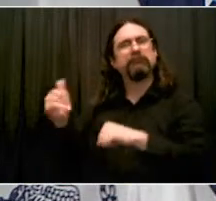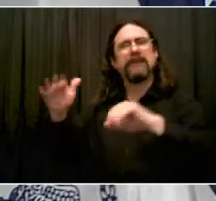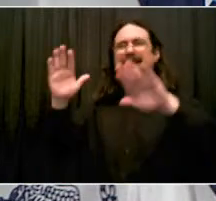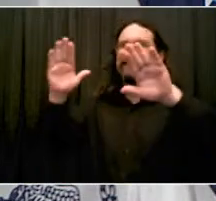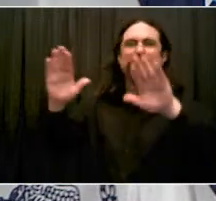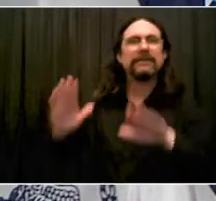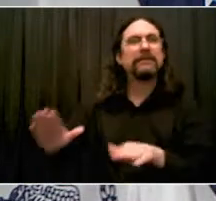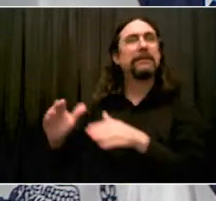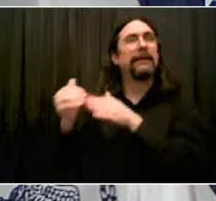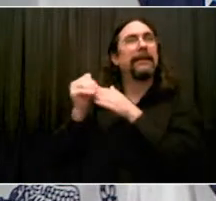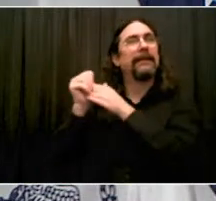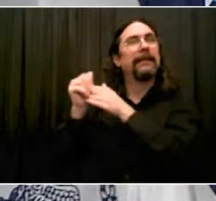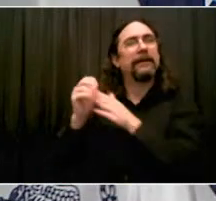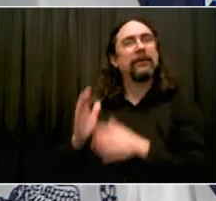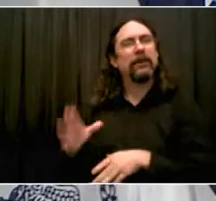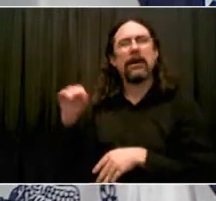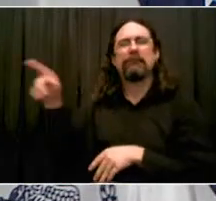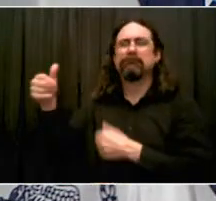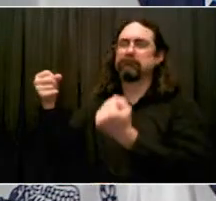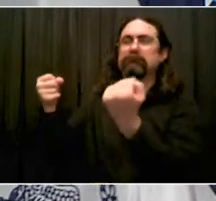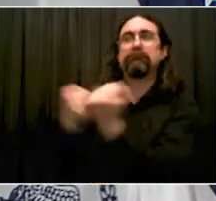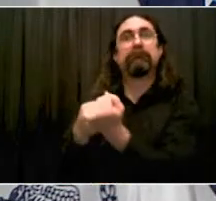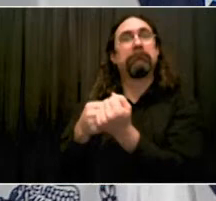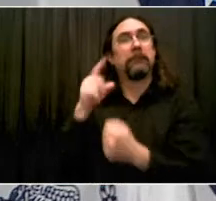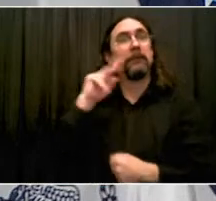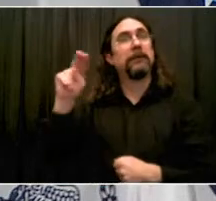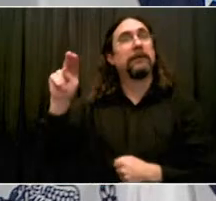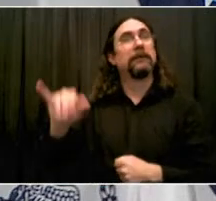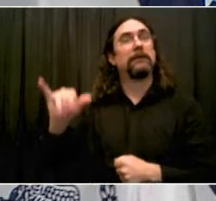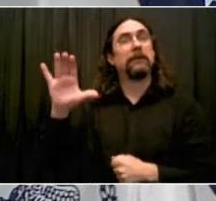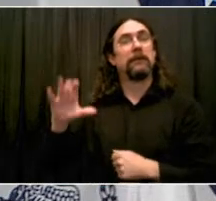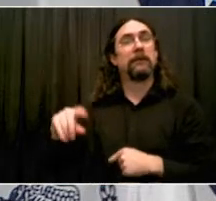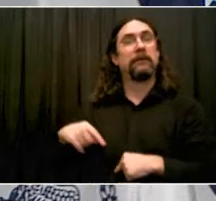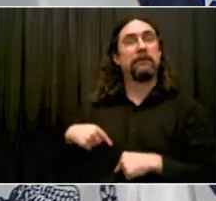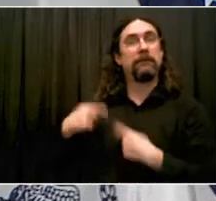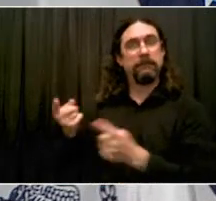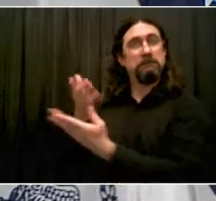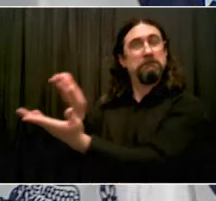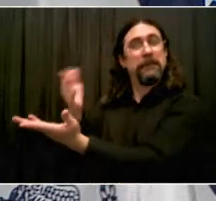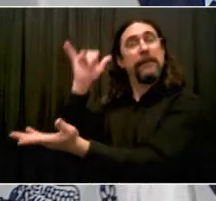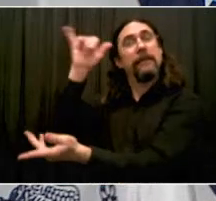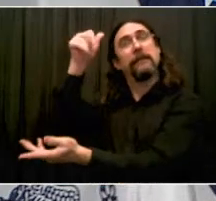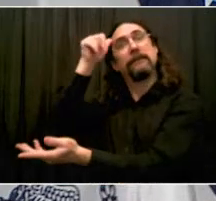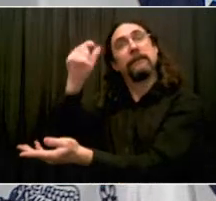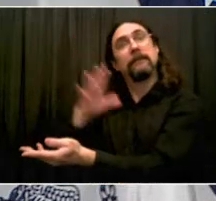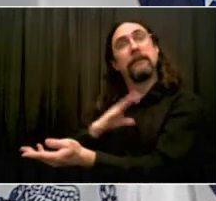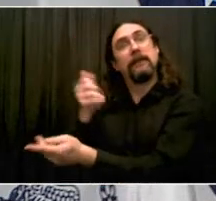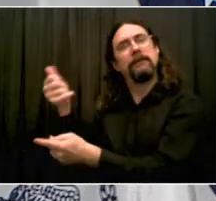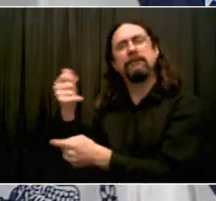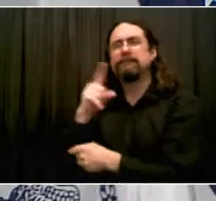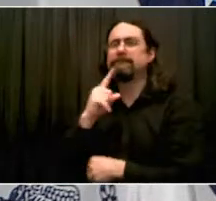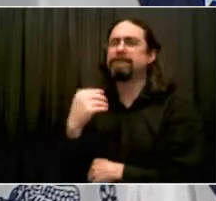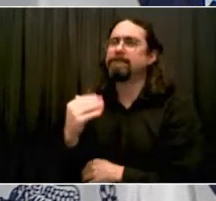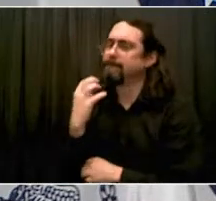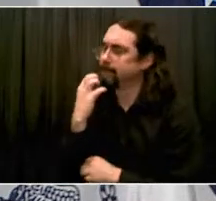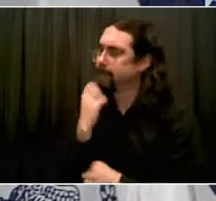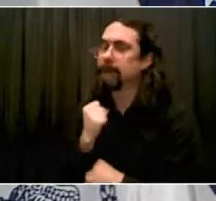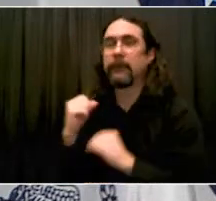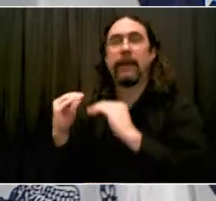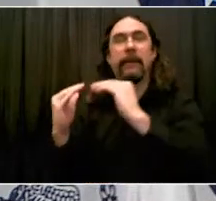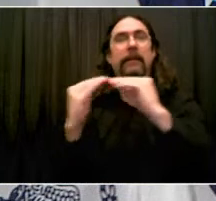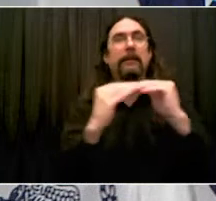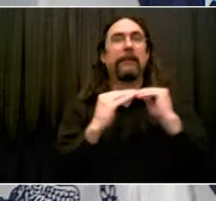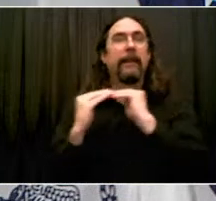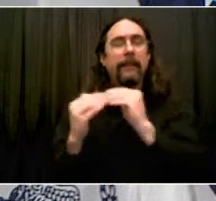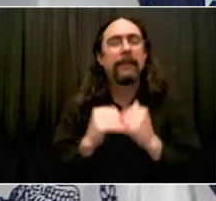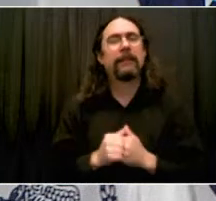His sensibilities, I've always admired. He believes in equality, he believes in inclusion, he believes in an economy